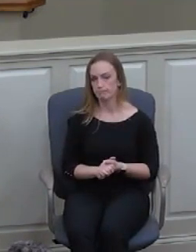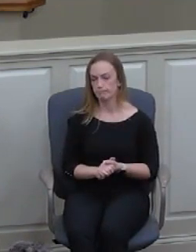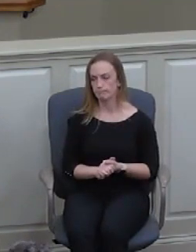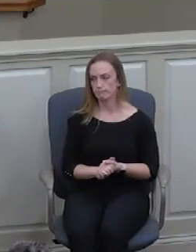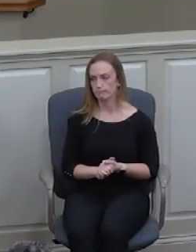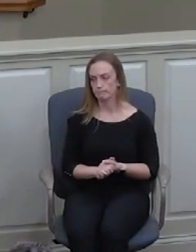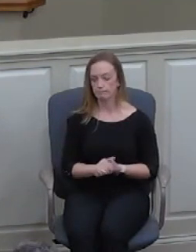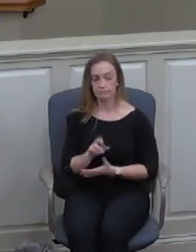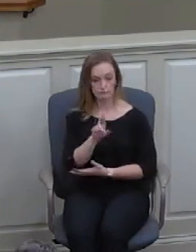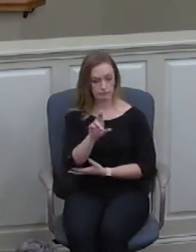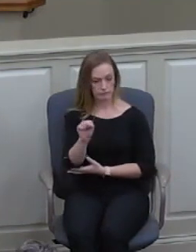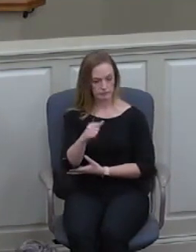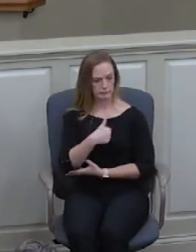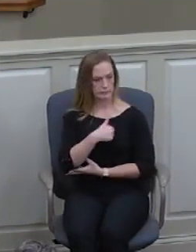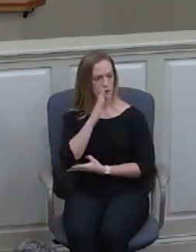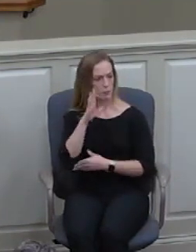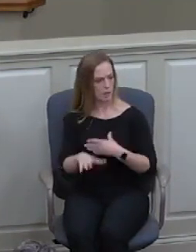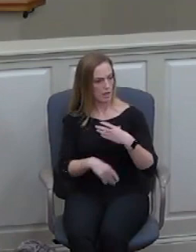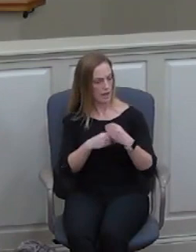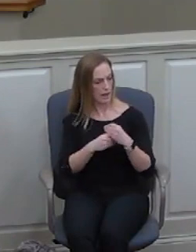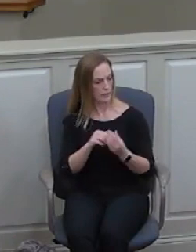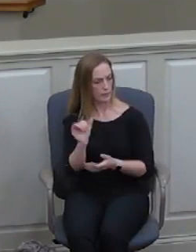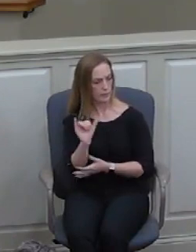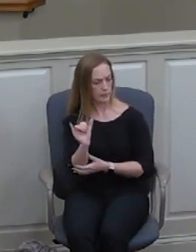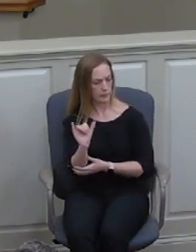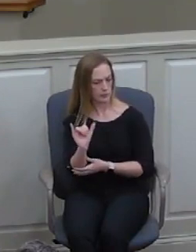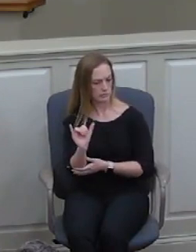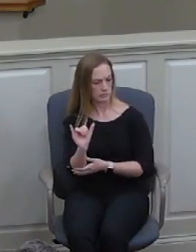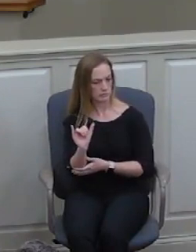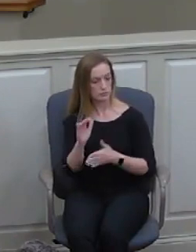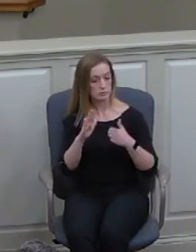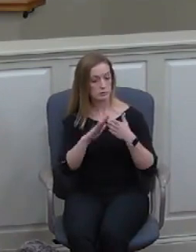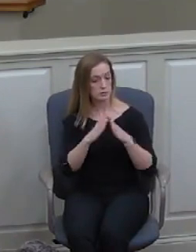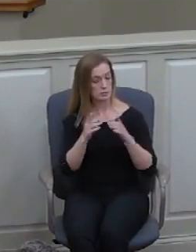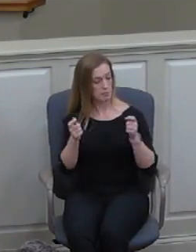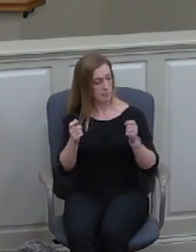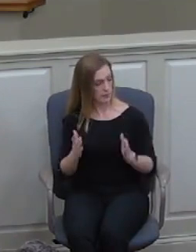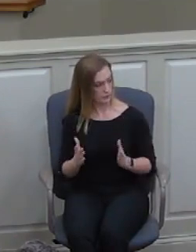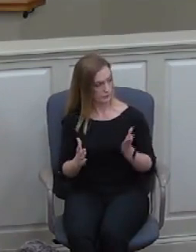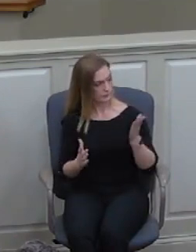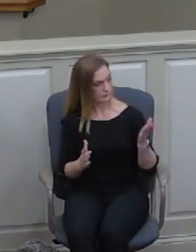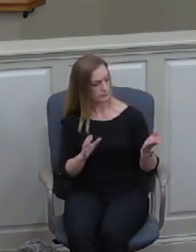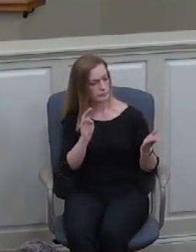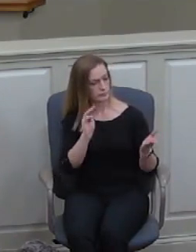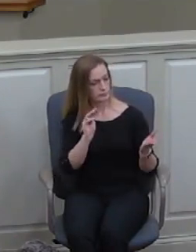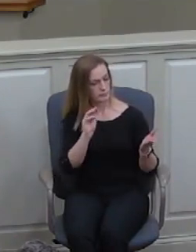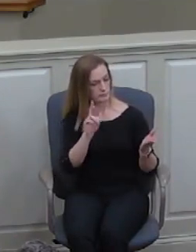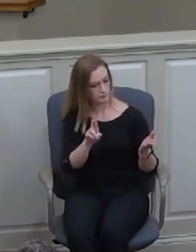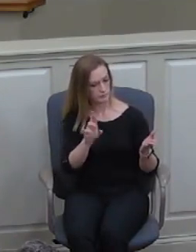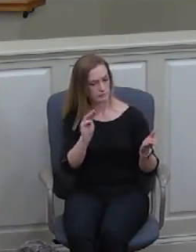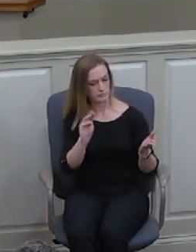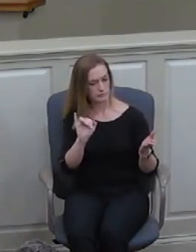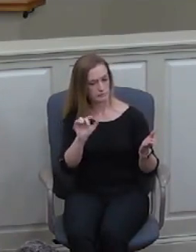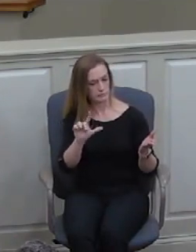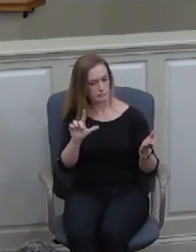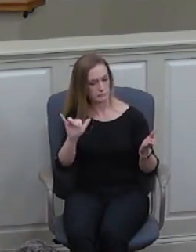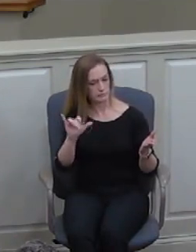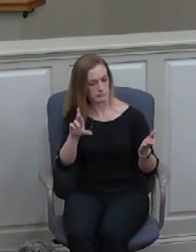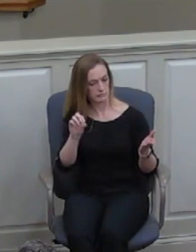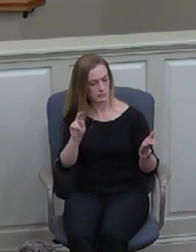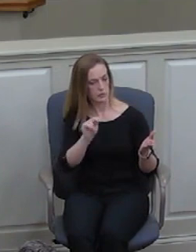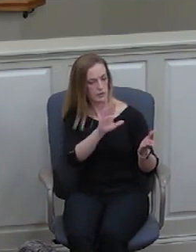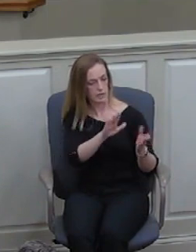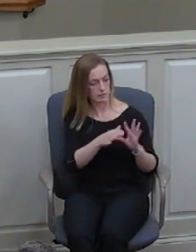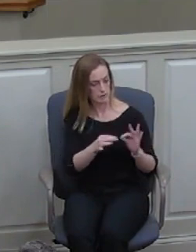If I may add to City Manager Mr. Milliron's comments, I think that's